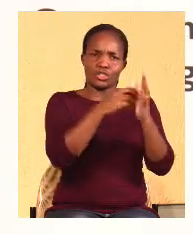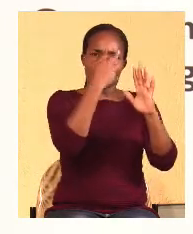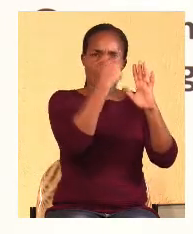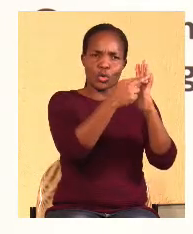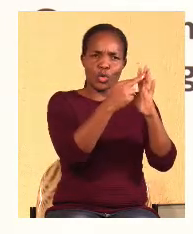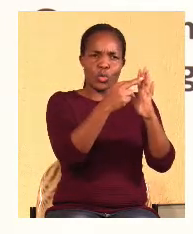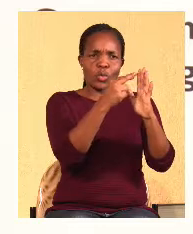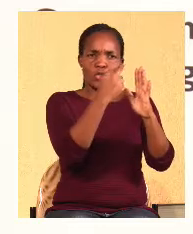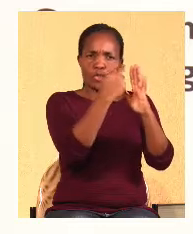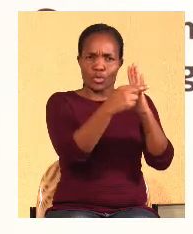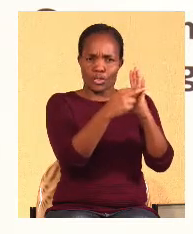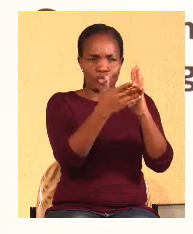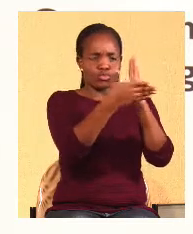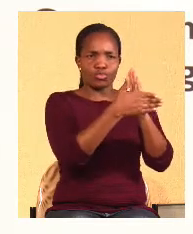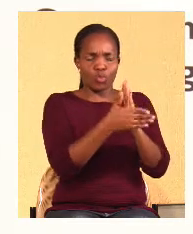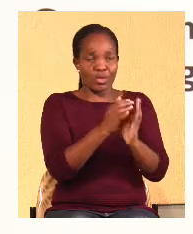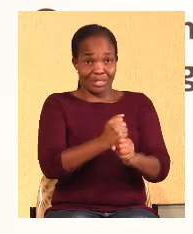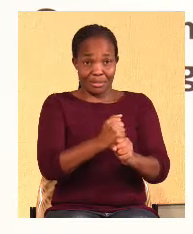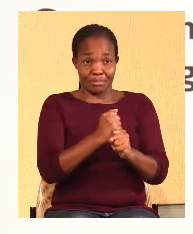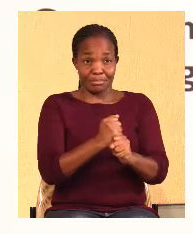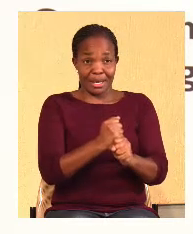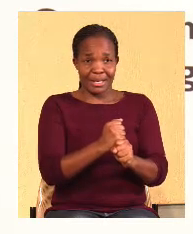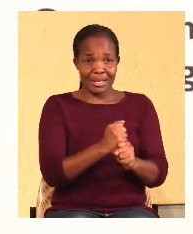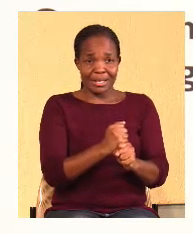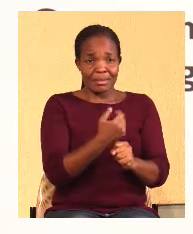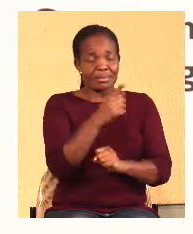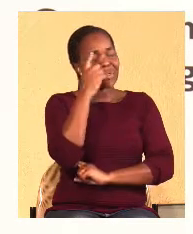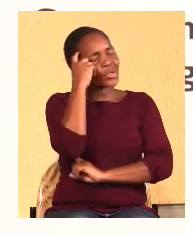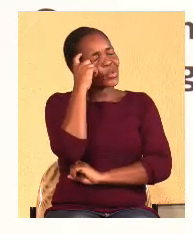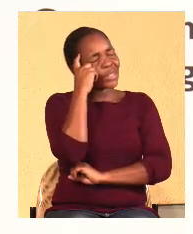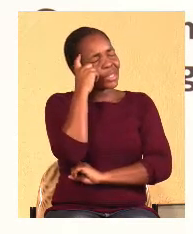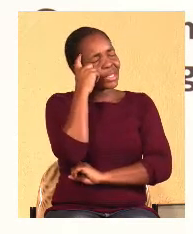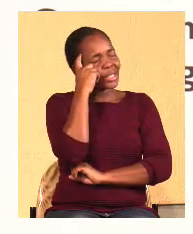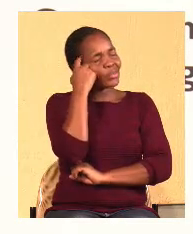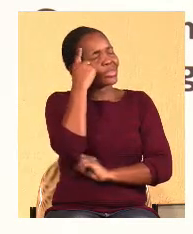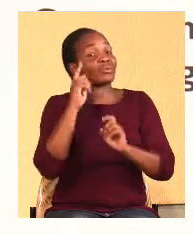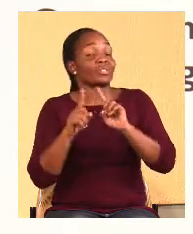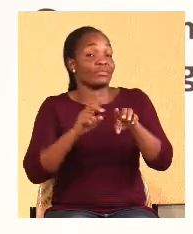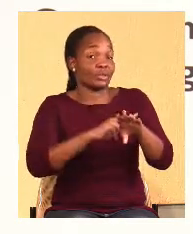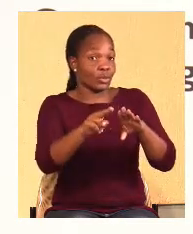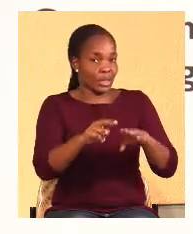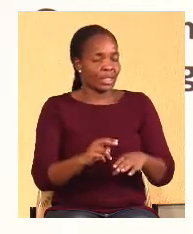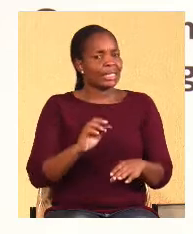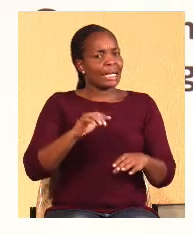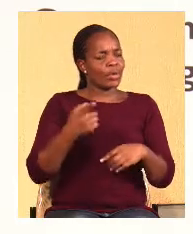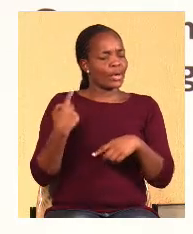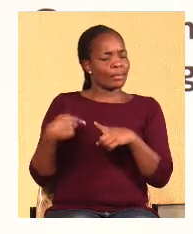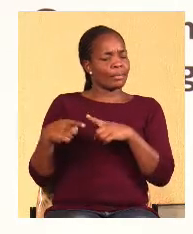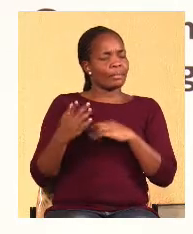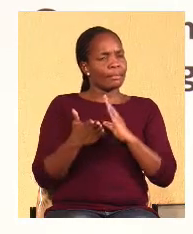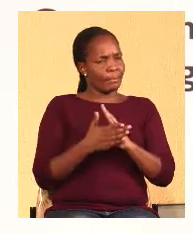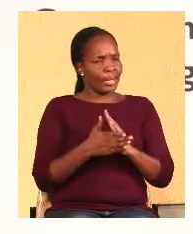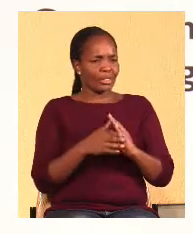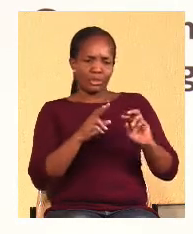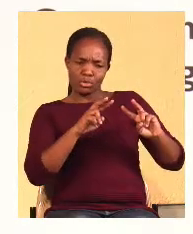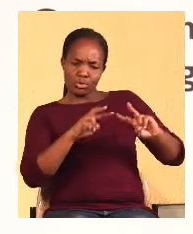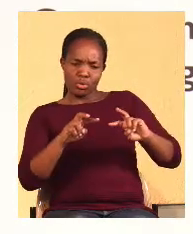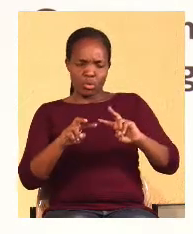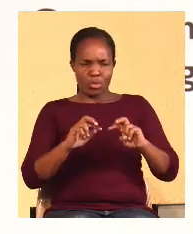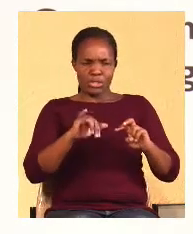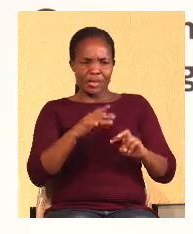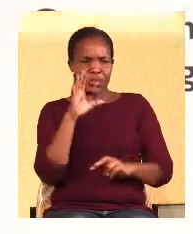may not have been we may not have thought through everything. So we wanted to make sure that if there were some things that are